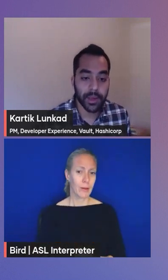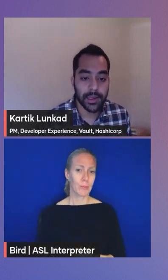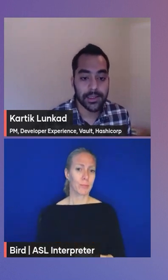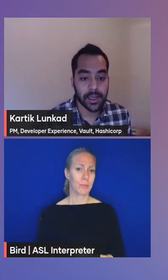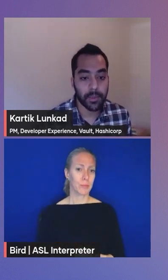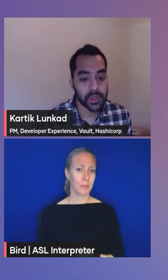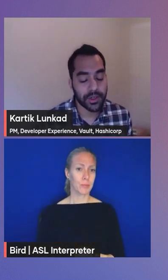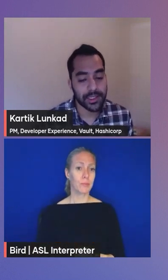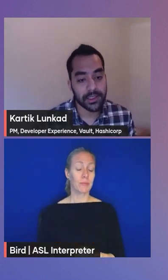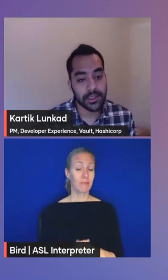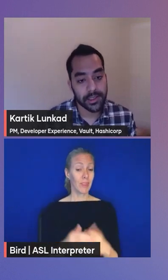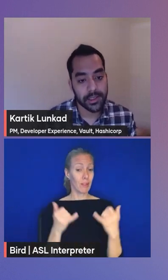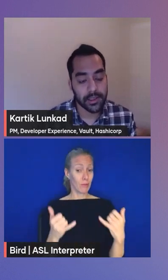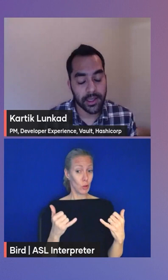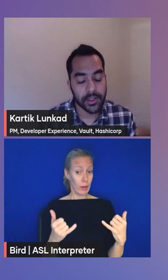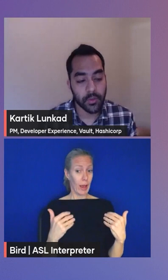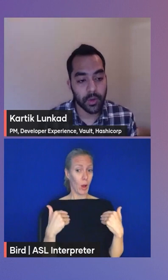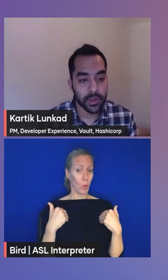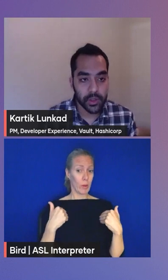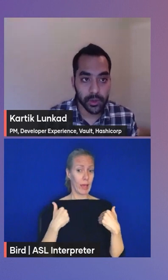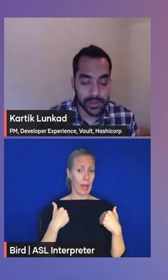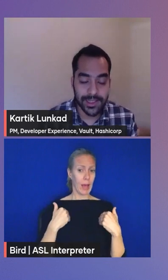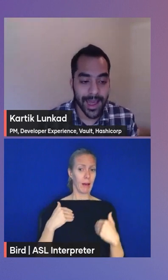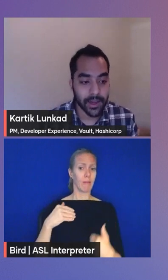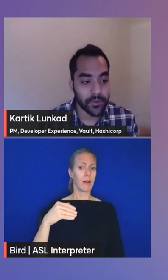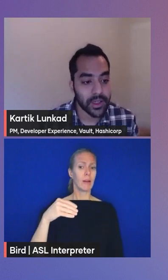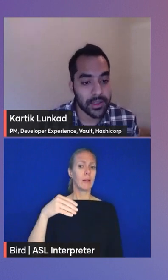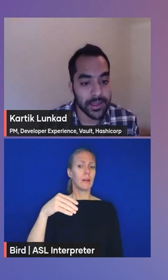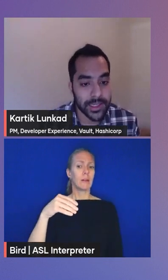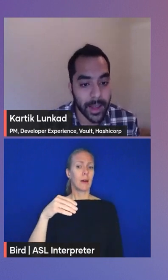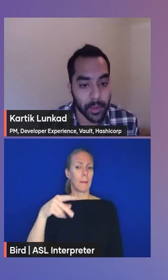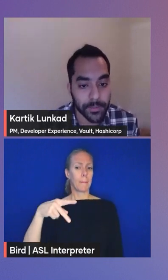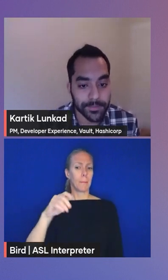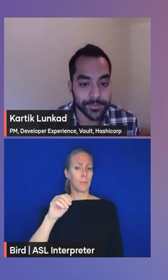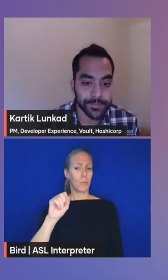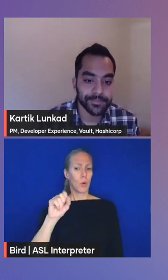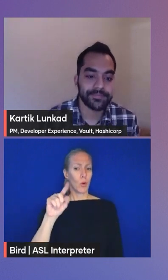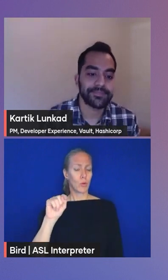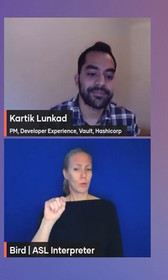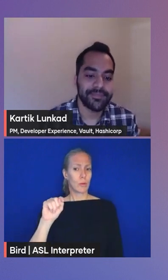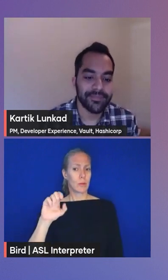up is a Postgres instance and so forth. So you'll see that further in the demo.